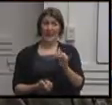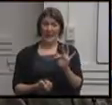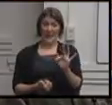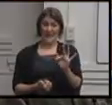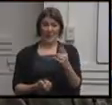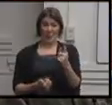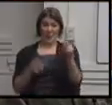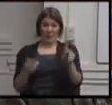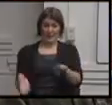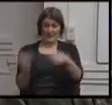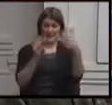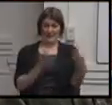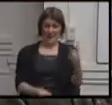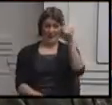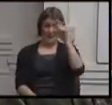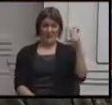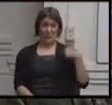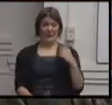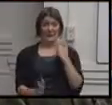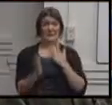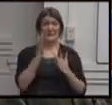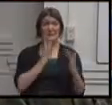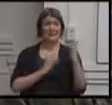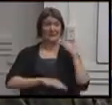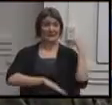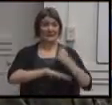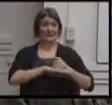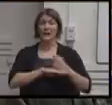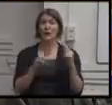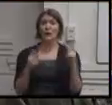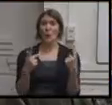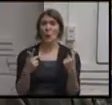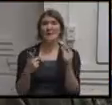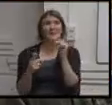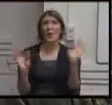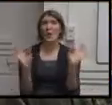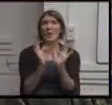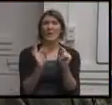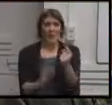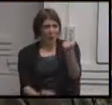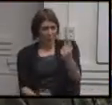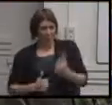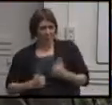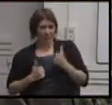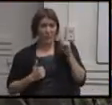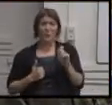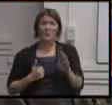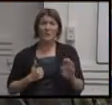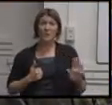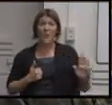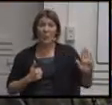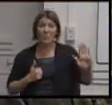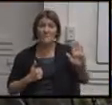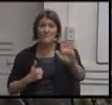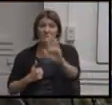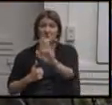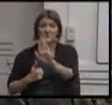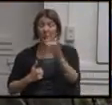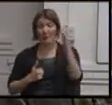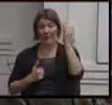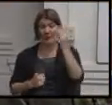life because we closed at a station, isn't worth it. It could be your own. Well, thank